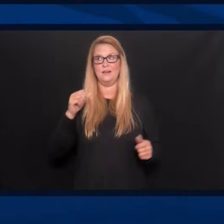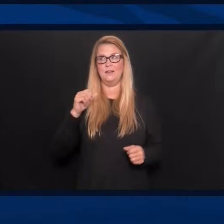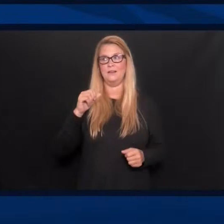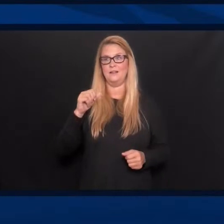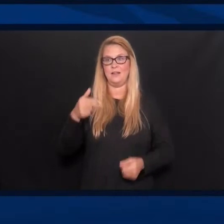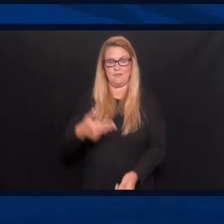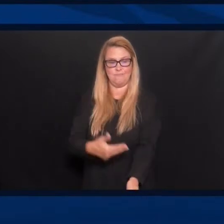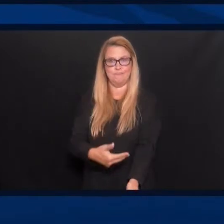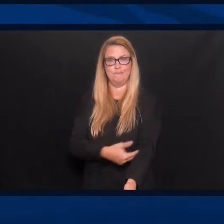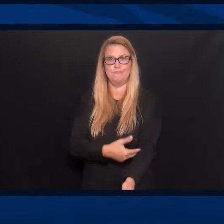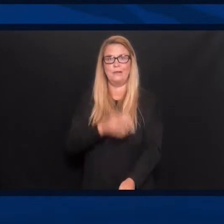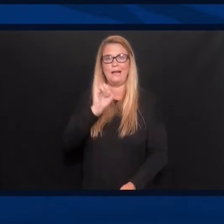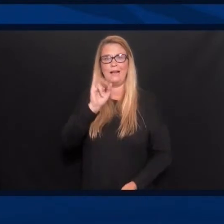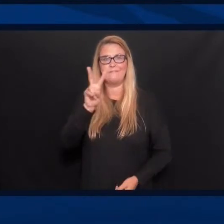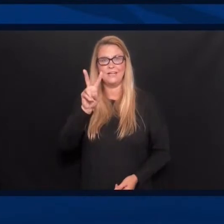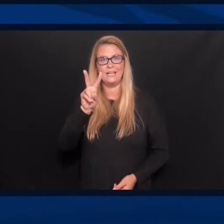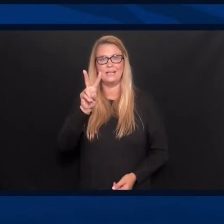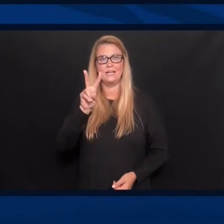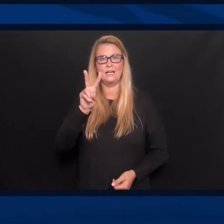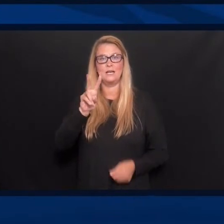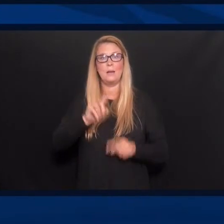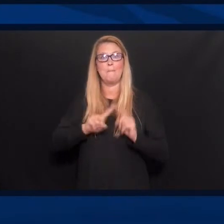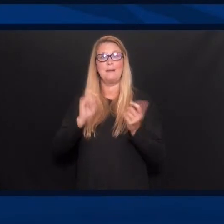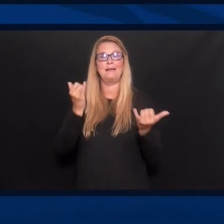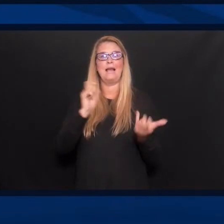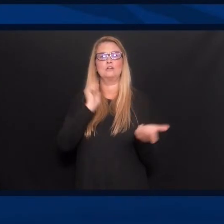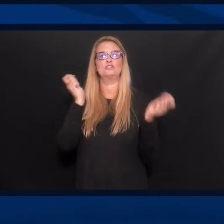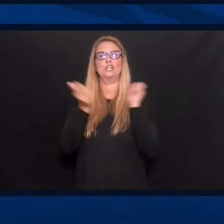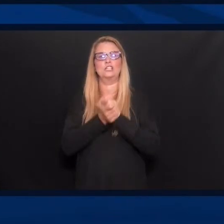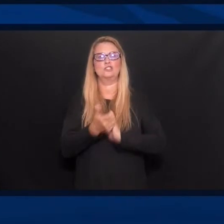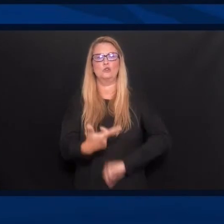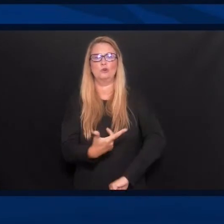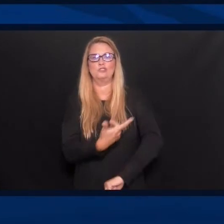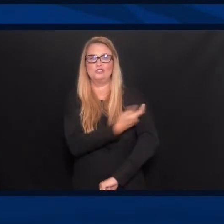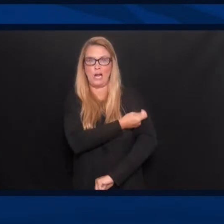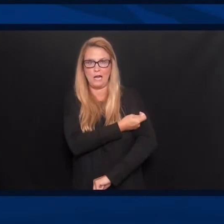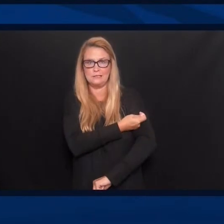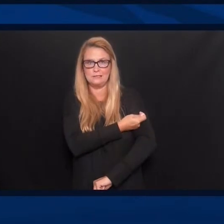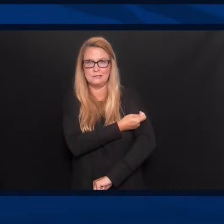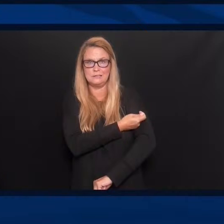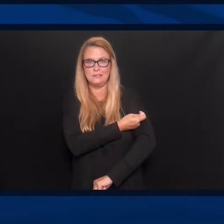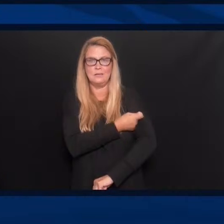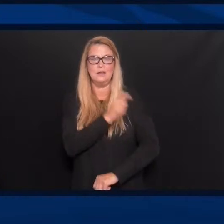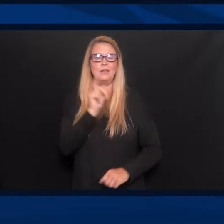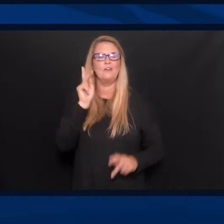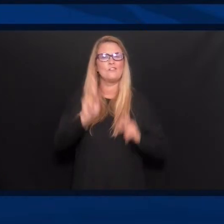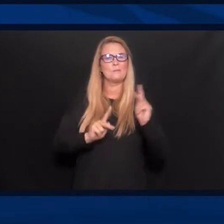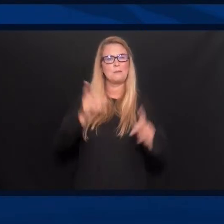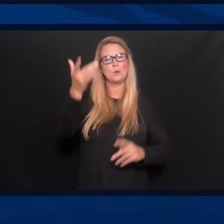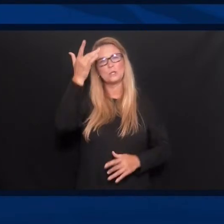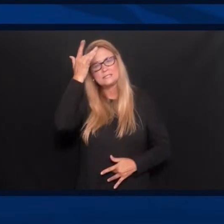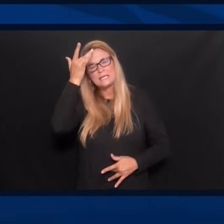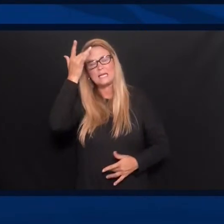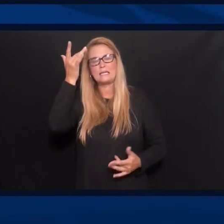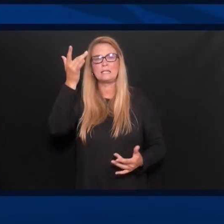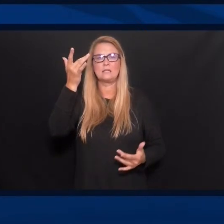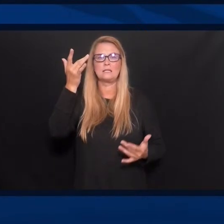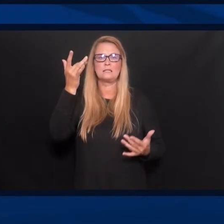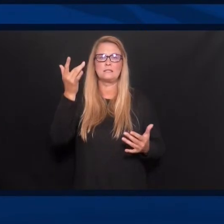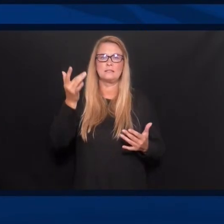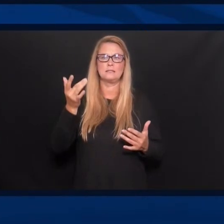that into being able to put it into a shot for people who are ill and could maybe mitigate some of